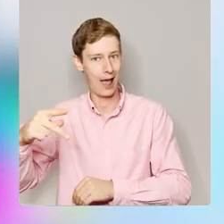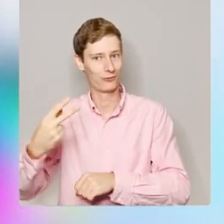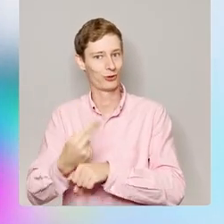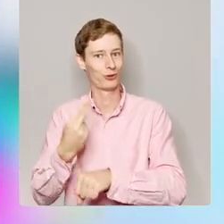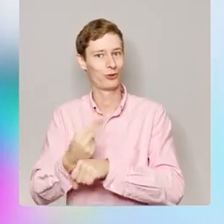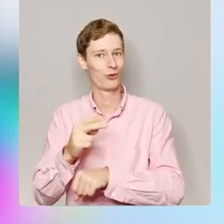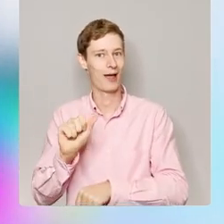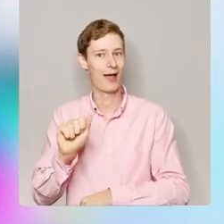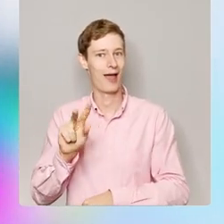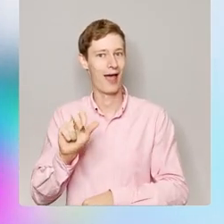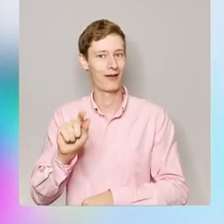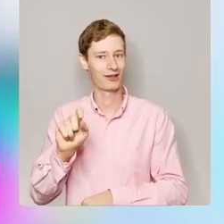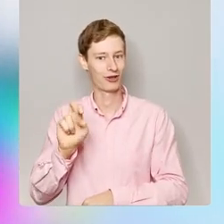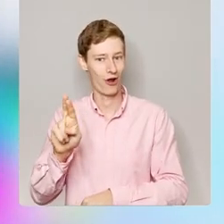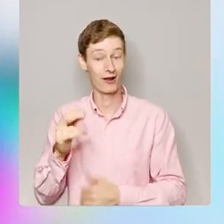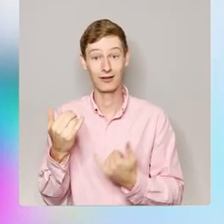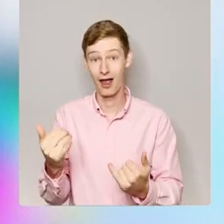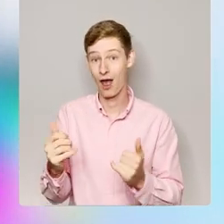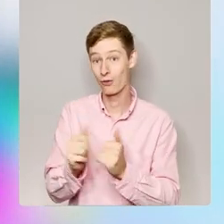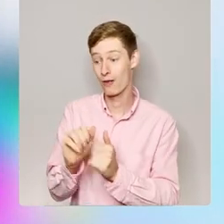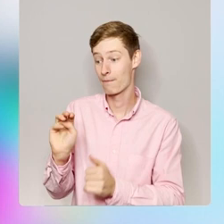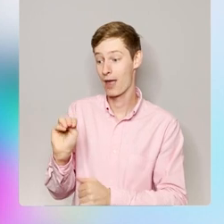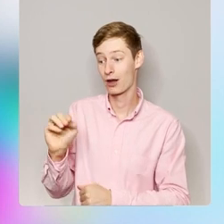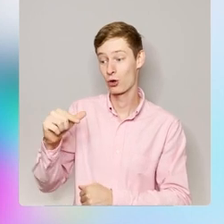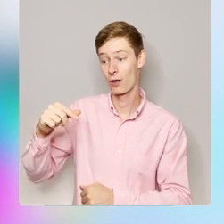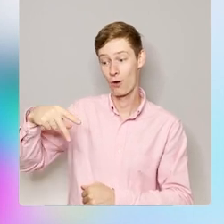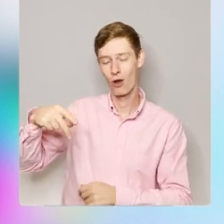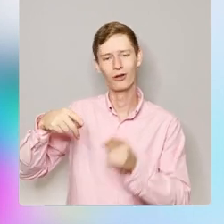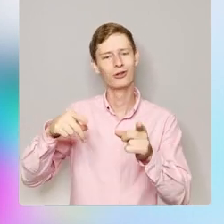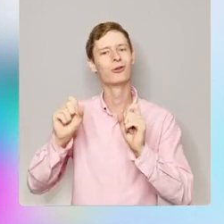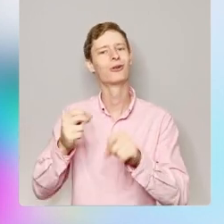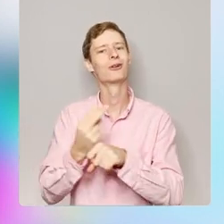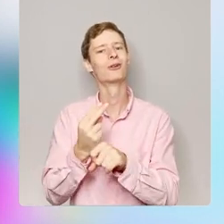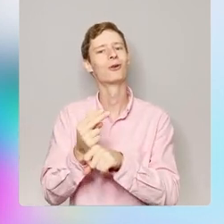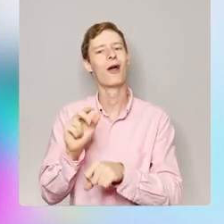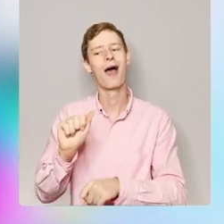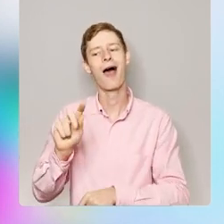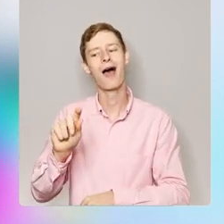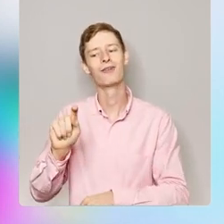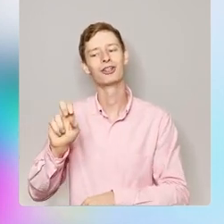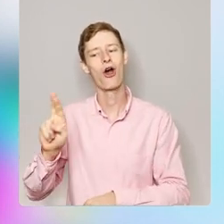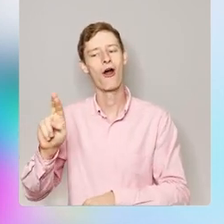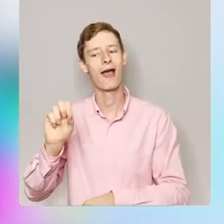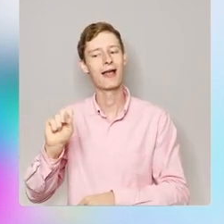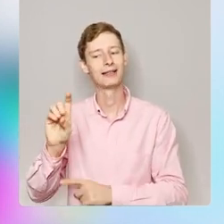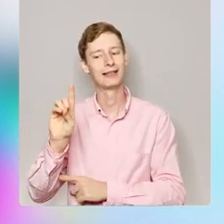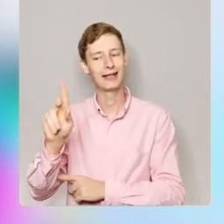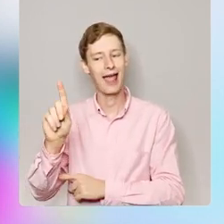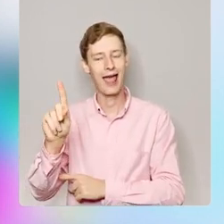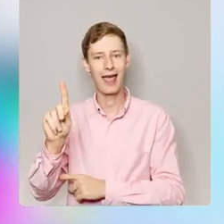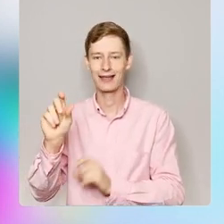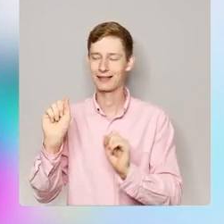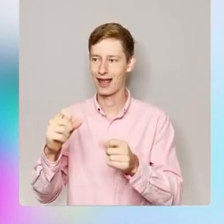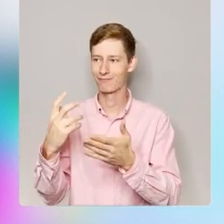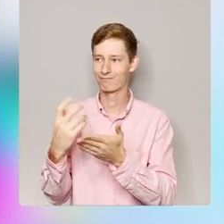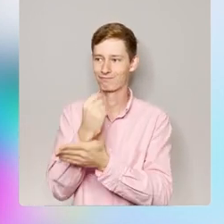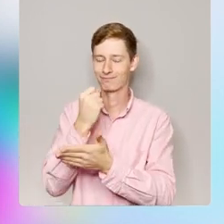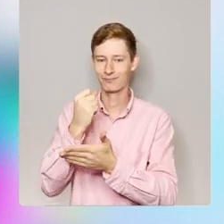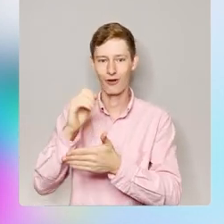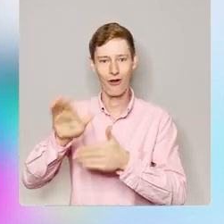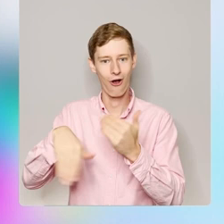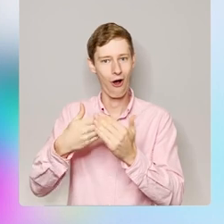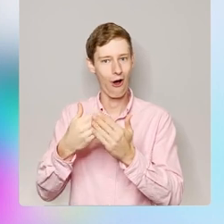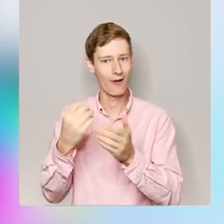with the release of MetaQuest Pro, you can use the Meta Avatars SDK to leverage the full eye and face